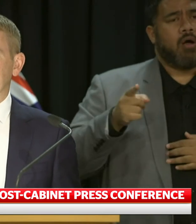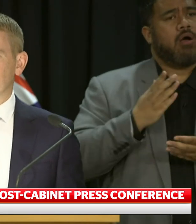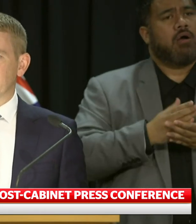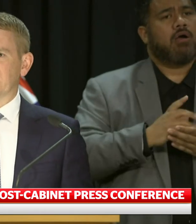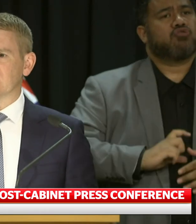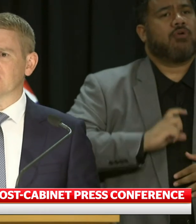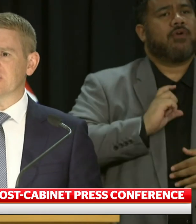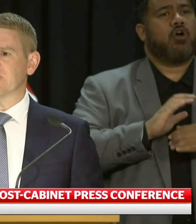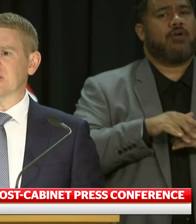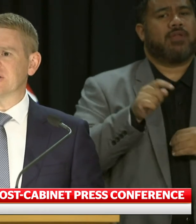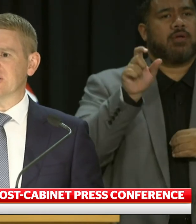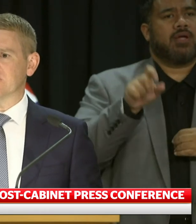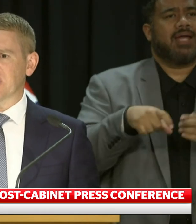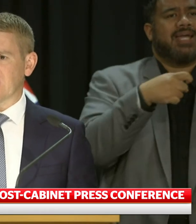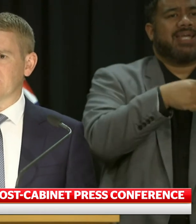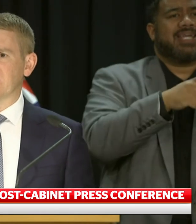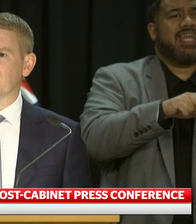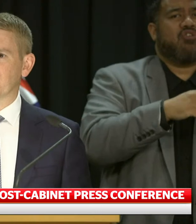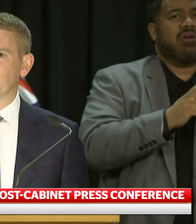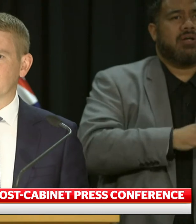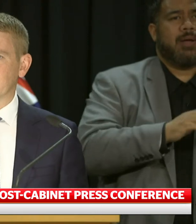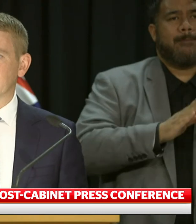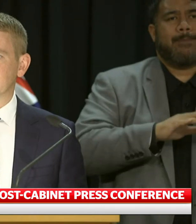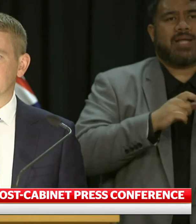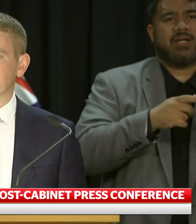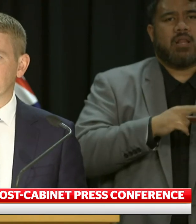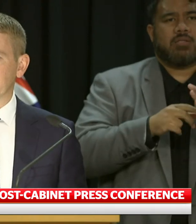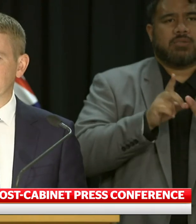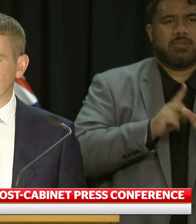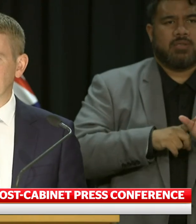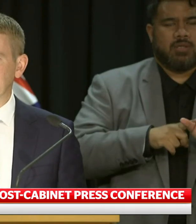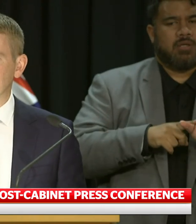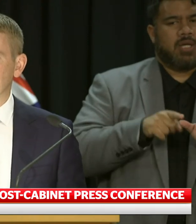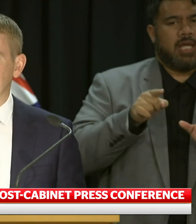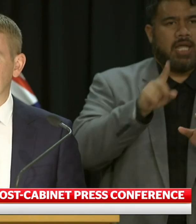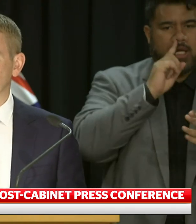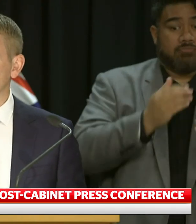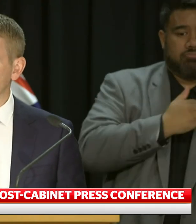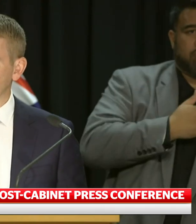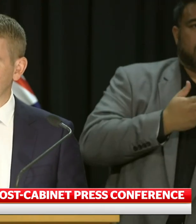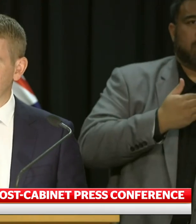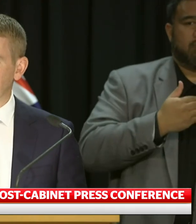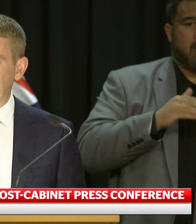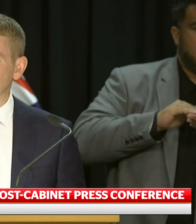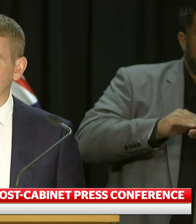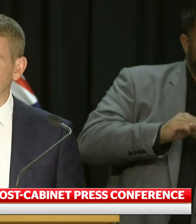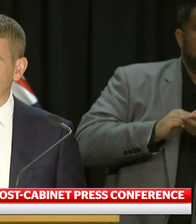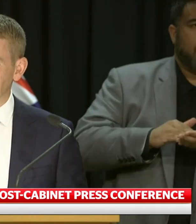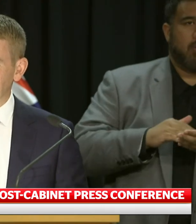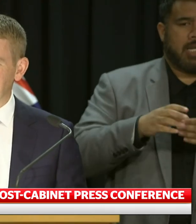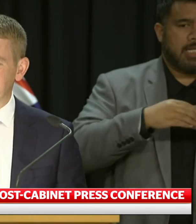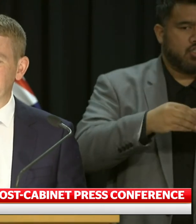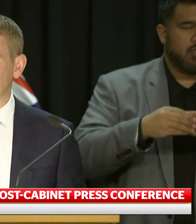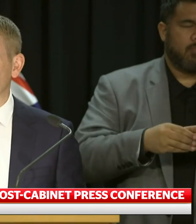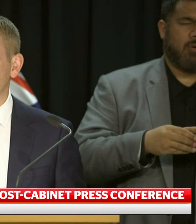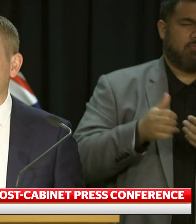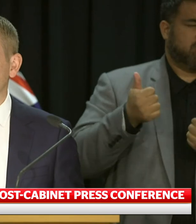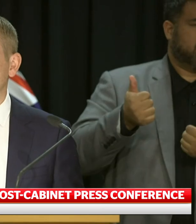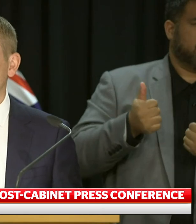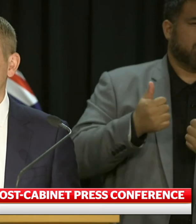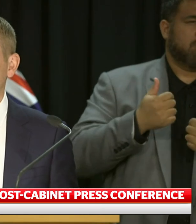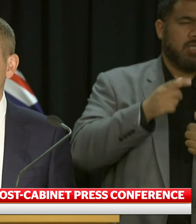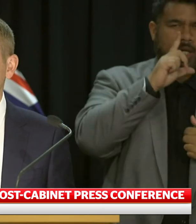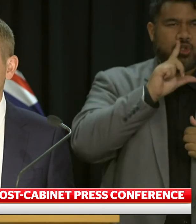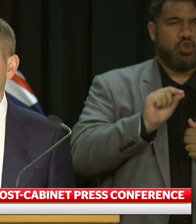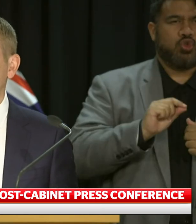confidence in Kieran McInulty's ability to pick up that work and to provide good leadership there. Of course, the parts of the southernmost part